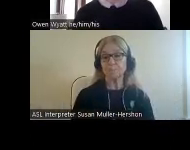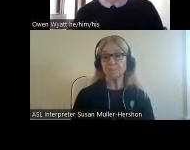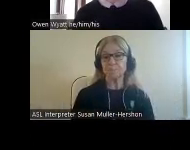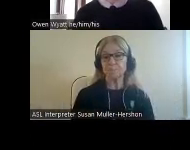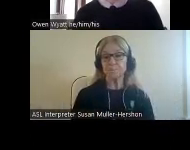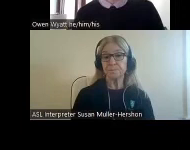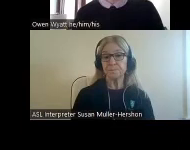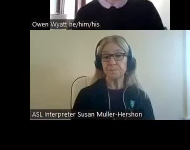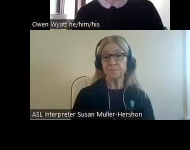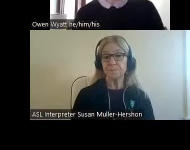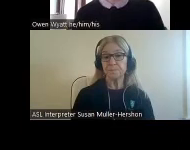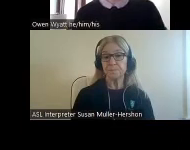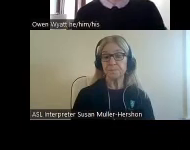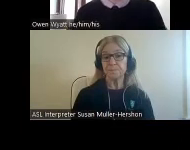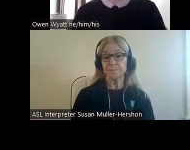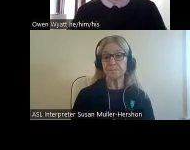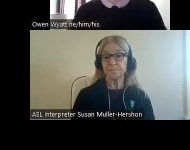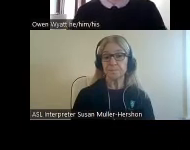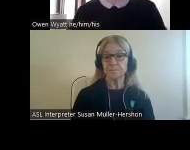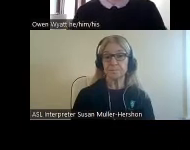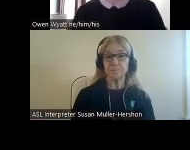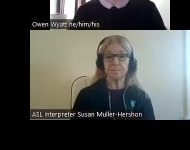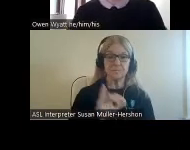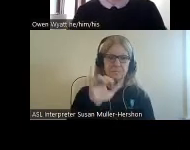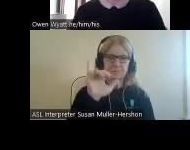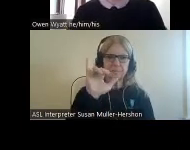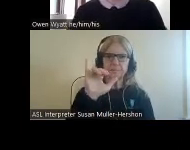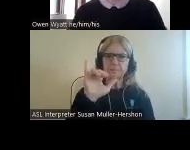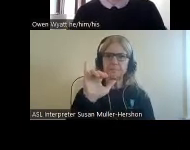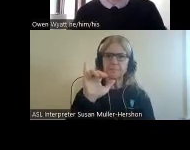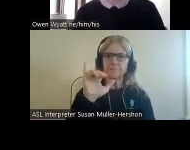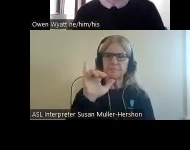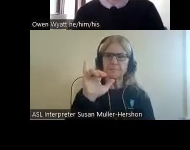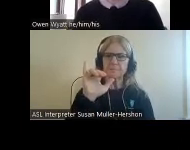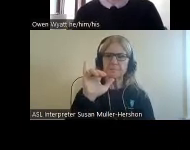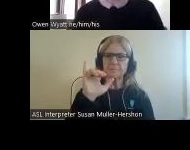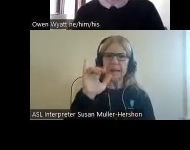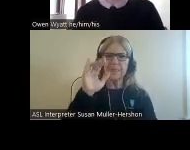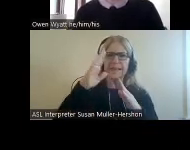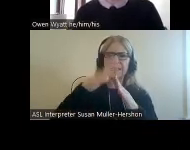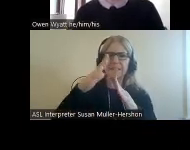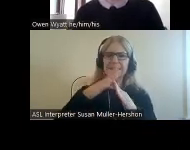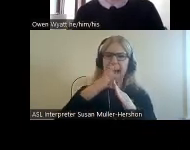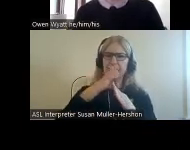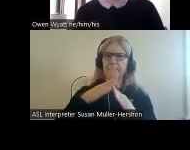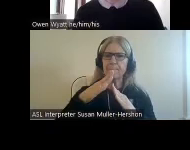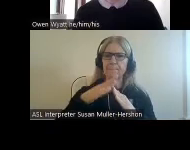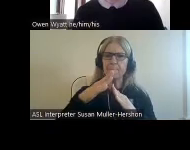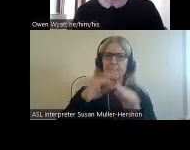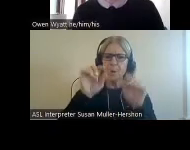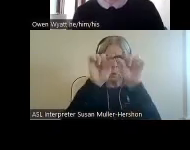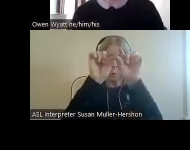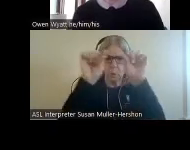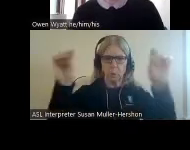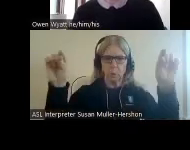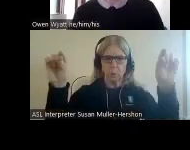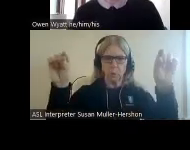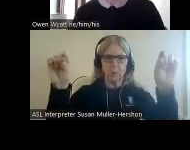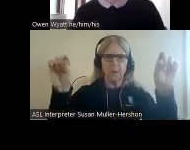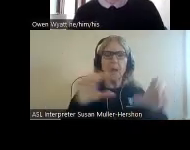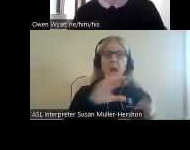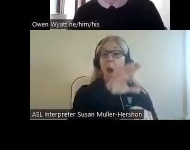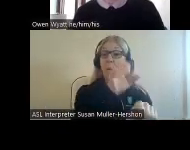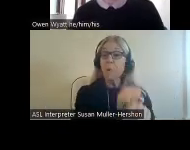language. This turquoise bar kind of up here at the top, the appointments and